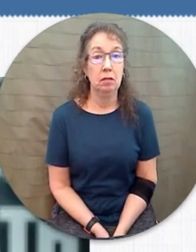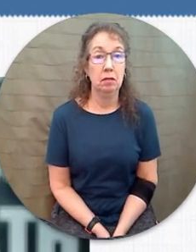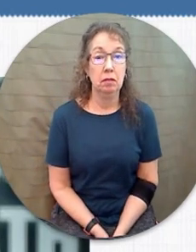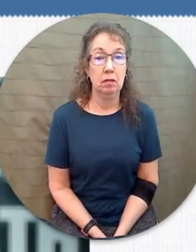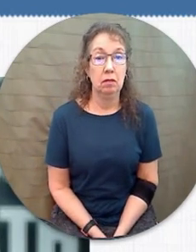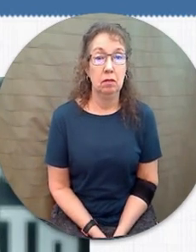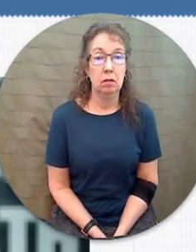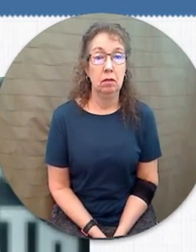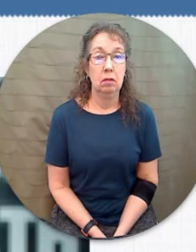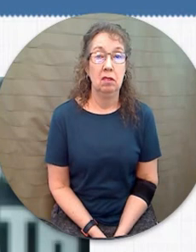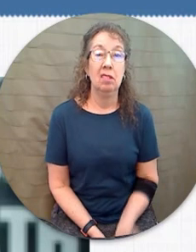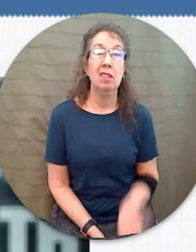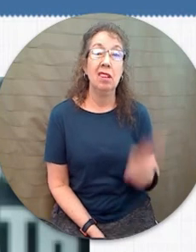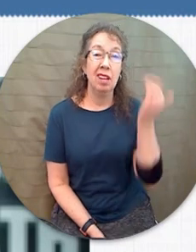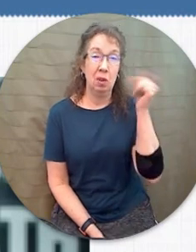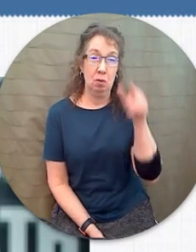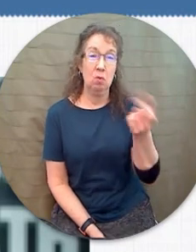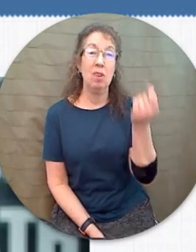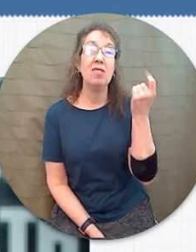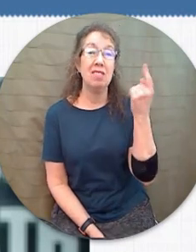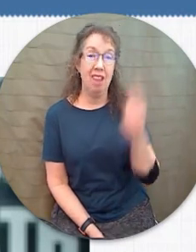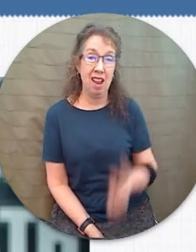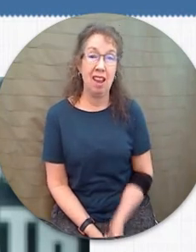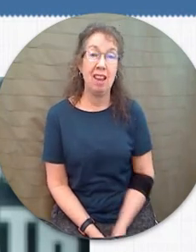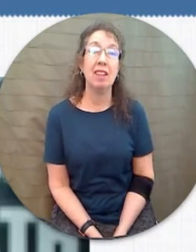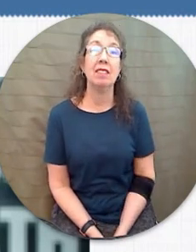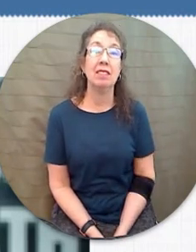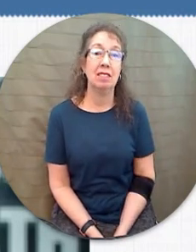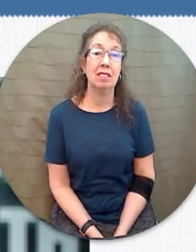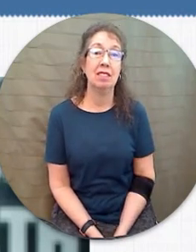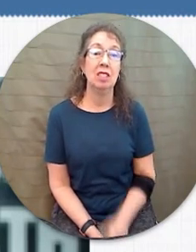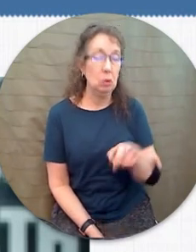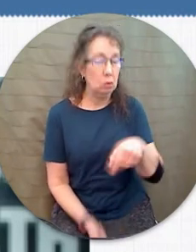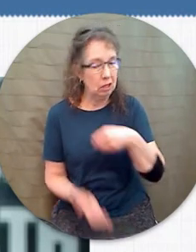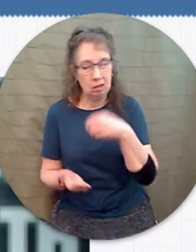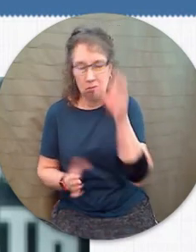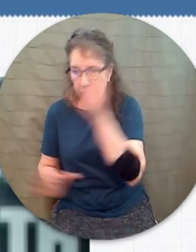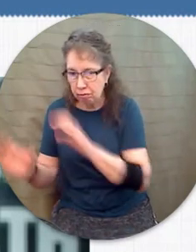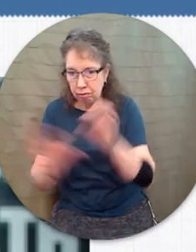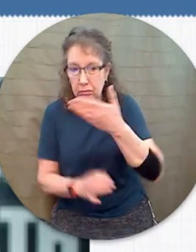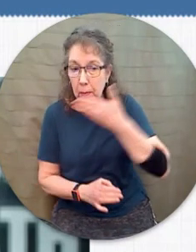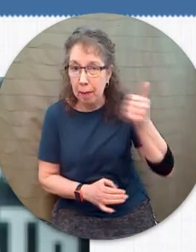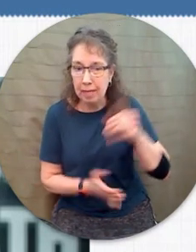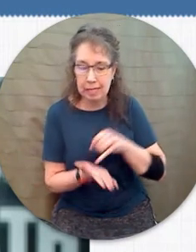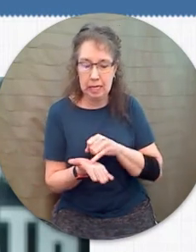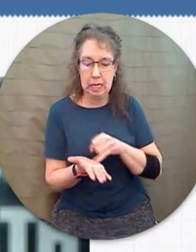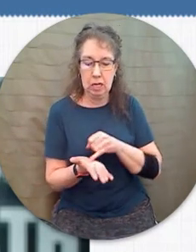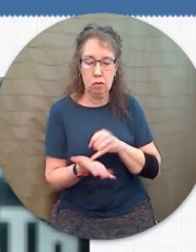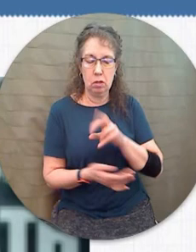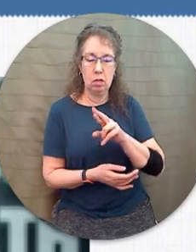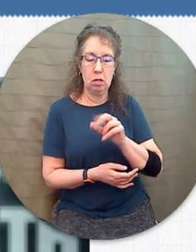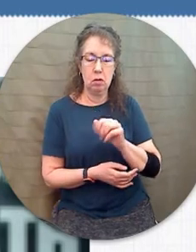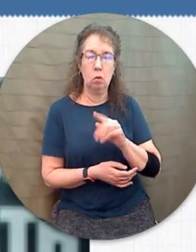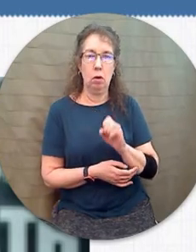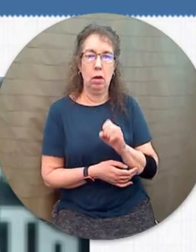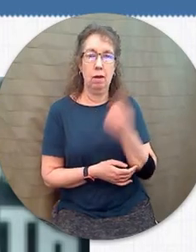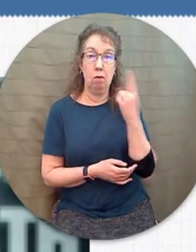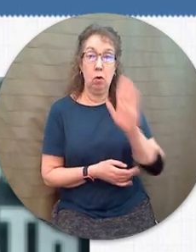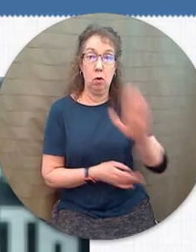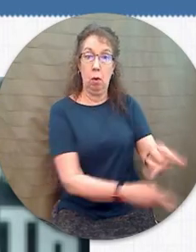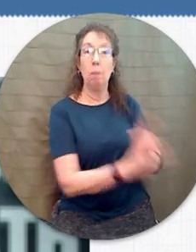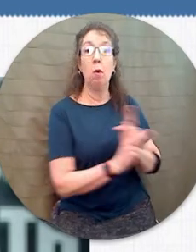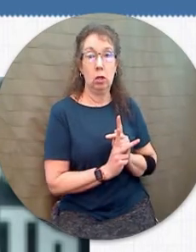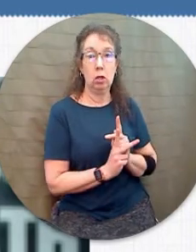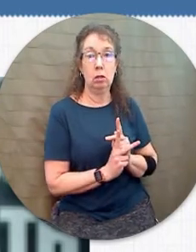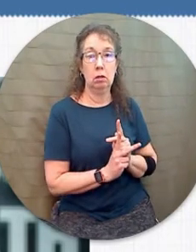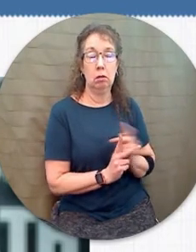I hope that sinks in for you, that shopping around for interest rates when you get a mortgage is one of like